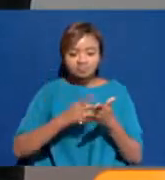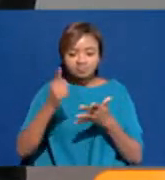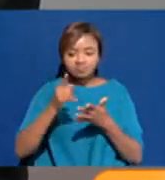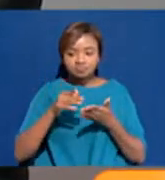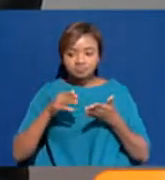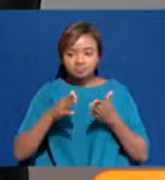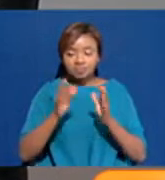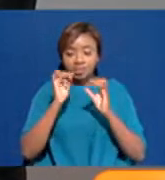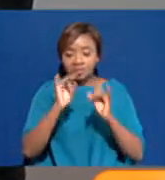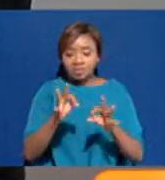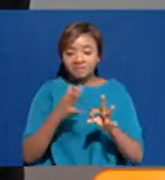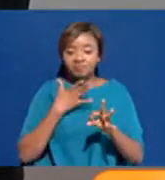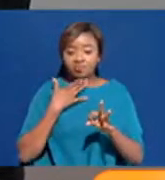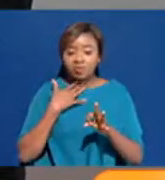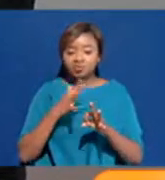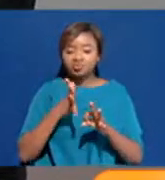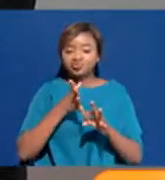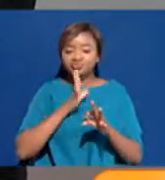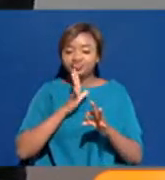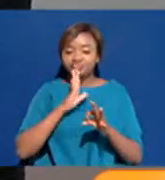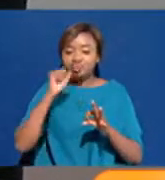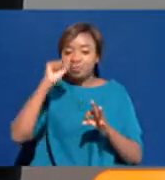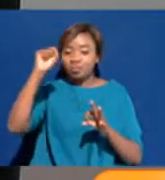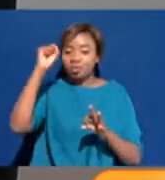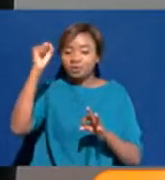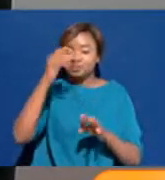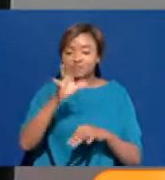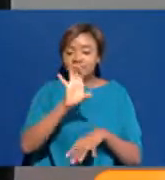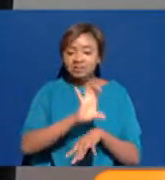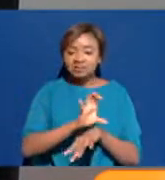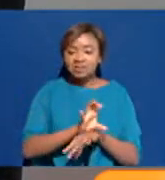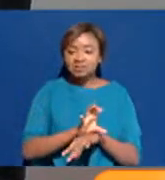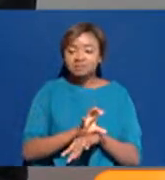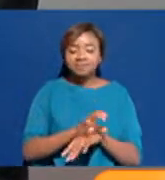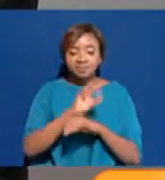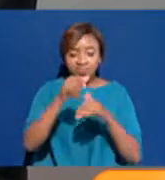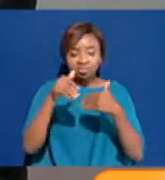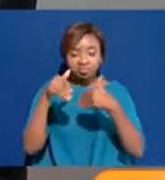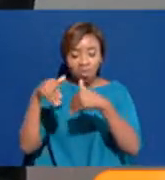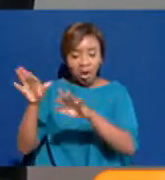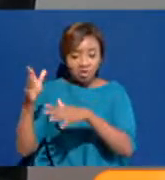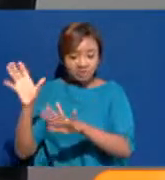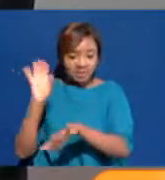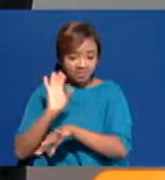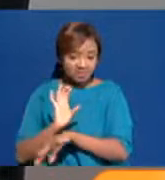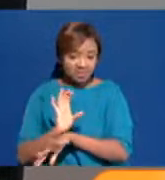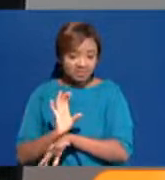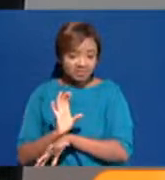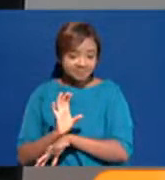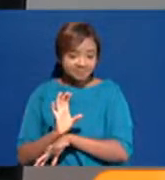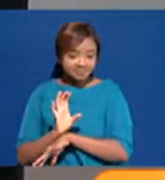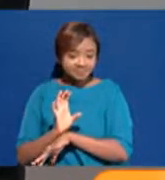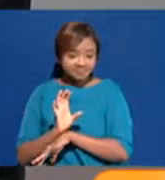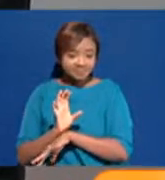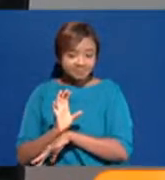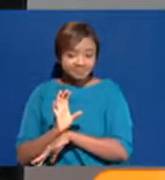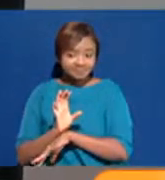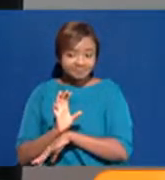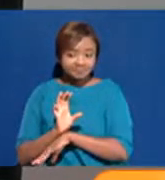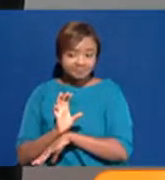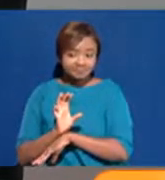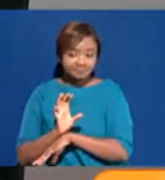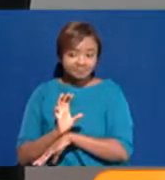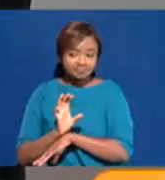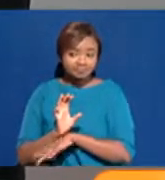want to address, let's agree that we'll give you space outside the church. Of course, there are exceptions that we